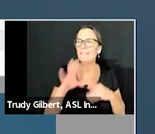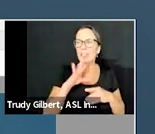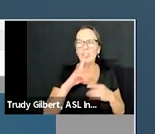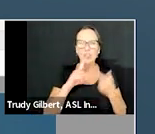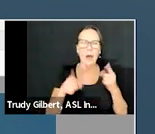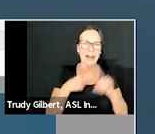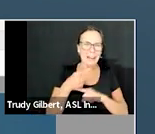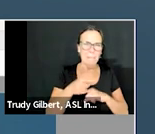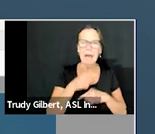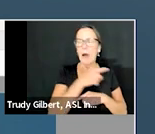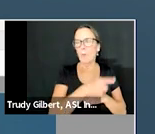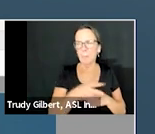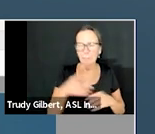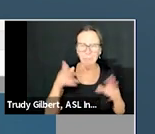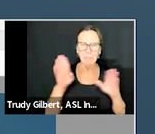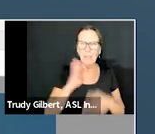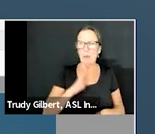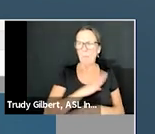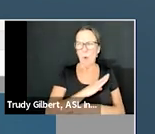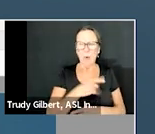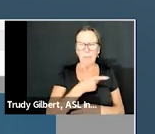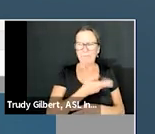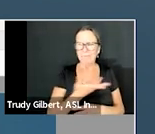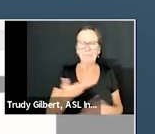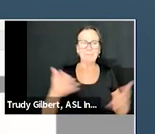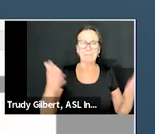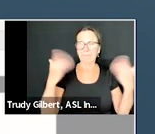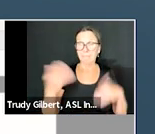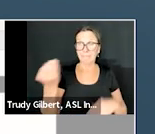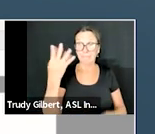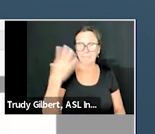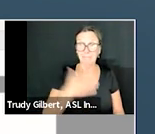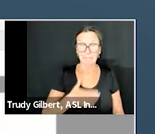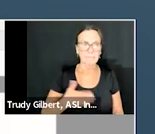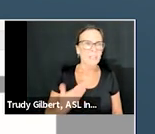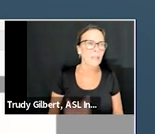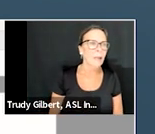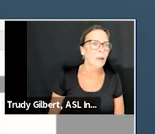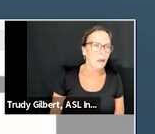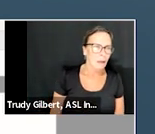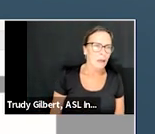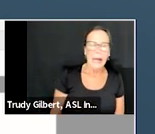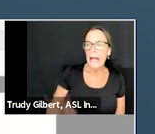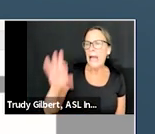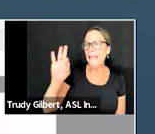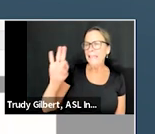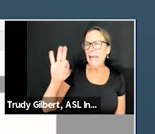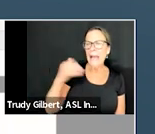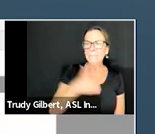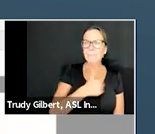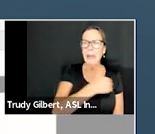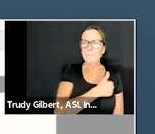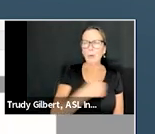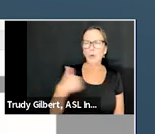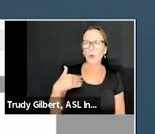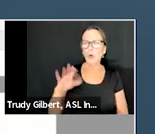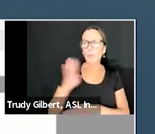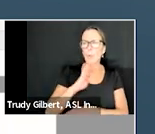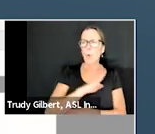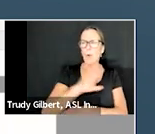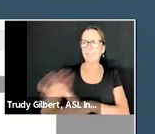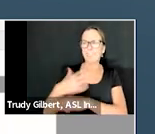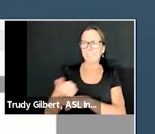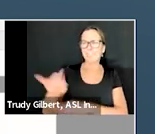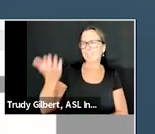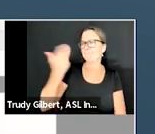7:30. So the Architectural Access Board, next slide, please. We're a 9-member board, which was established in the